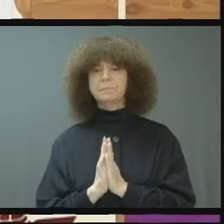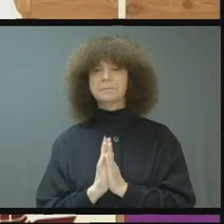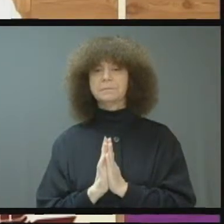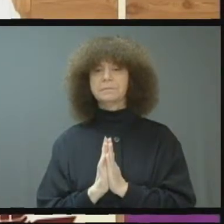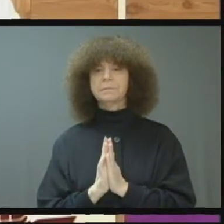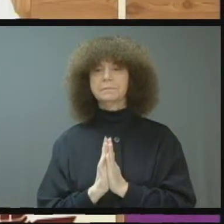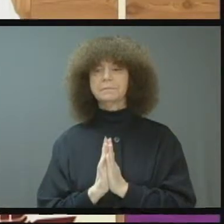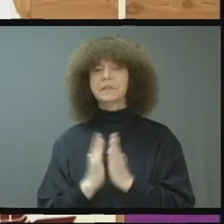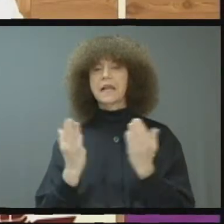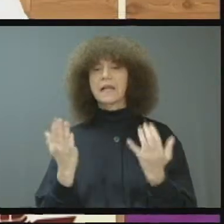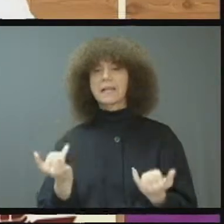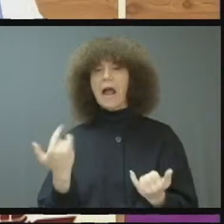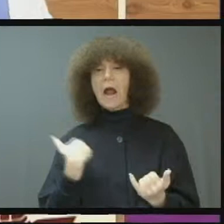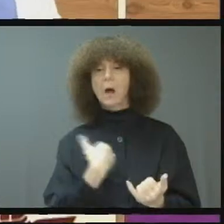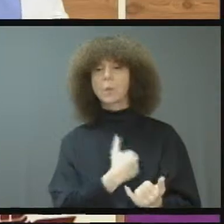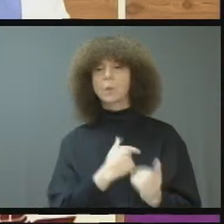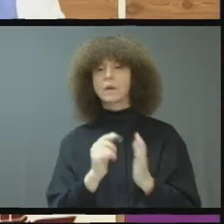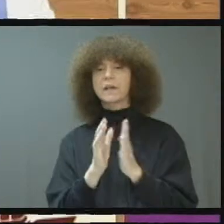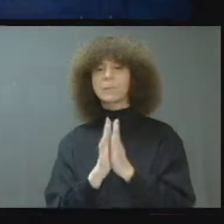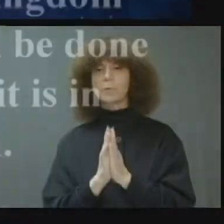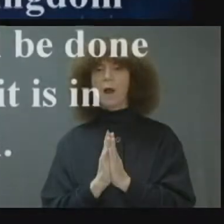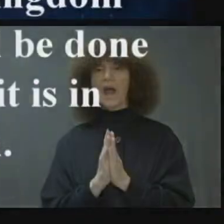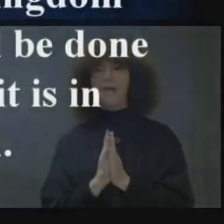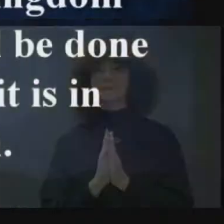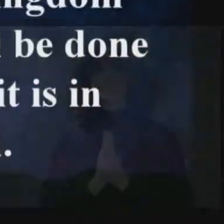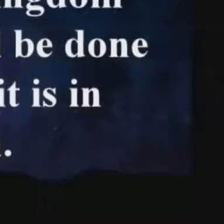Let's go to our Lord in prayer.